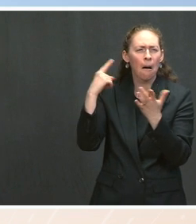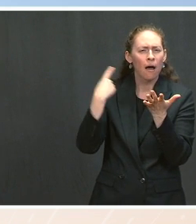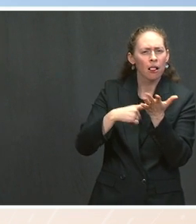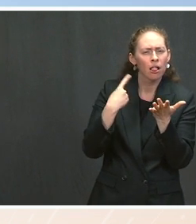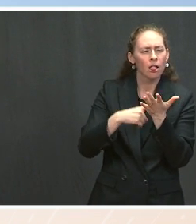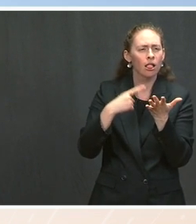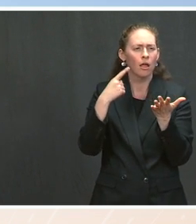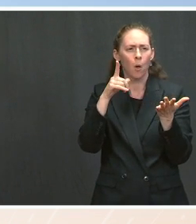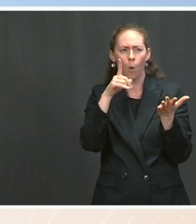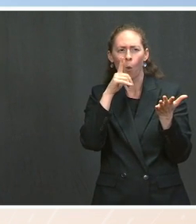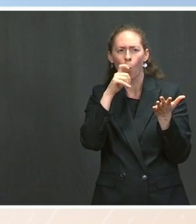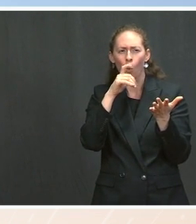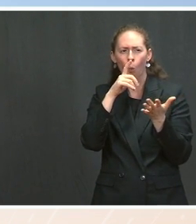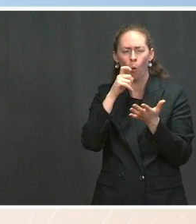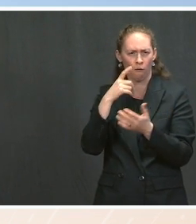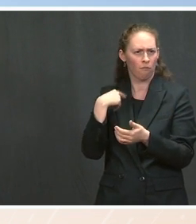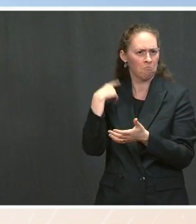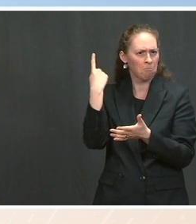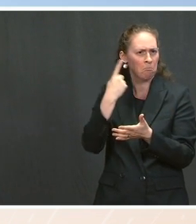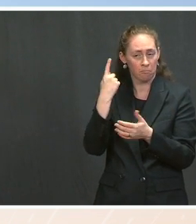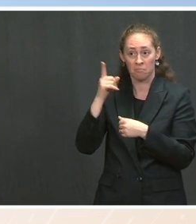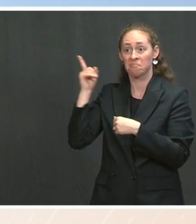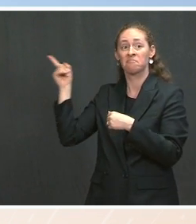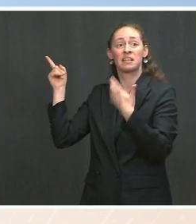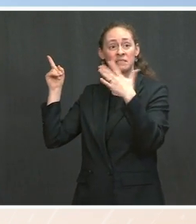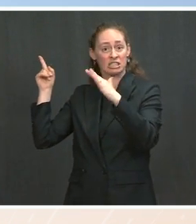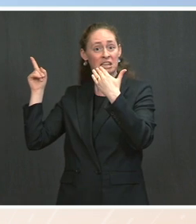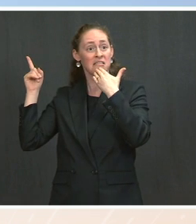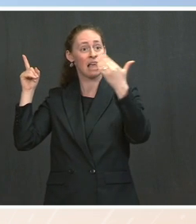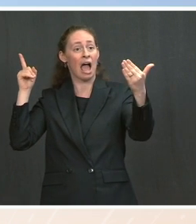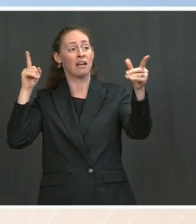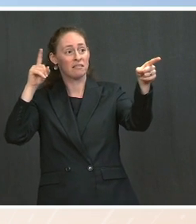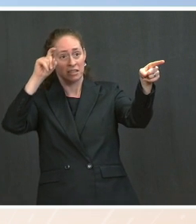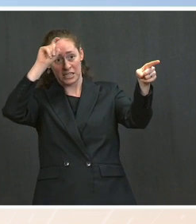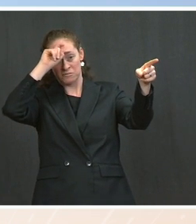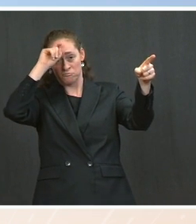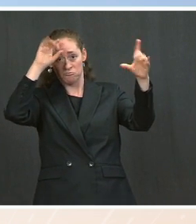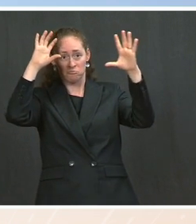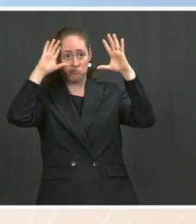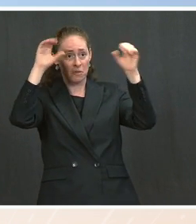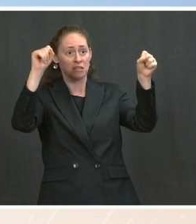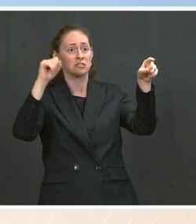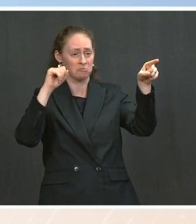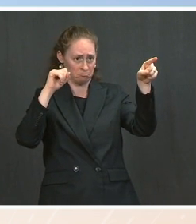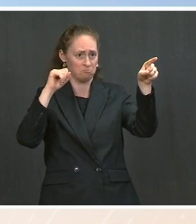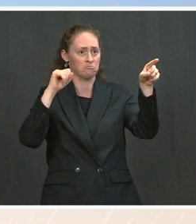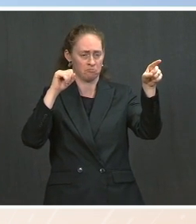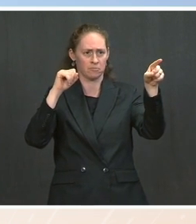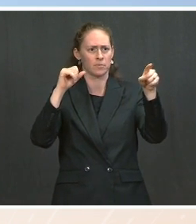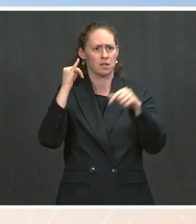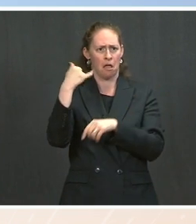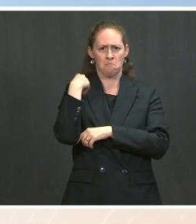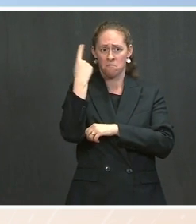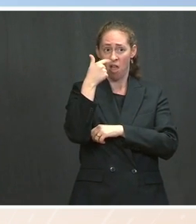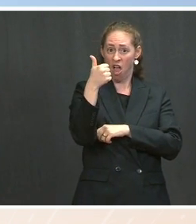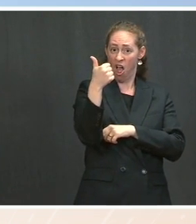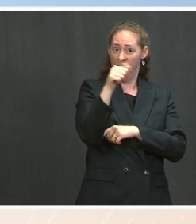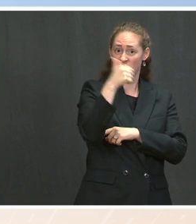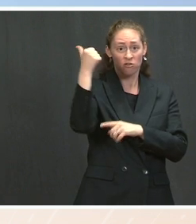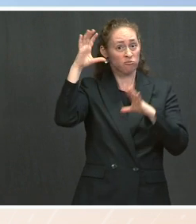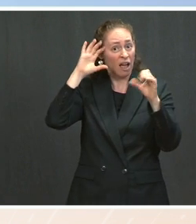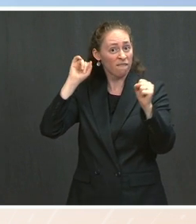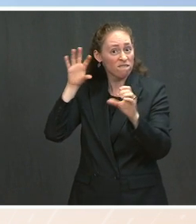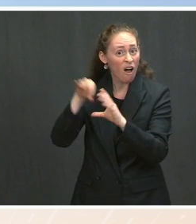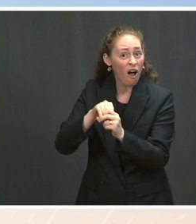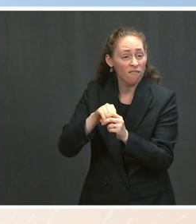other senior Egyptian officials who played a critical role in the diplomacy. So if their role was critical, how does the White House describe President Biden's